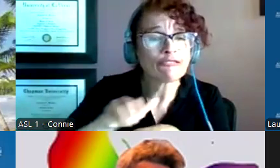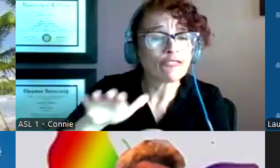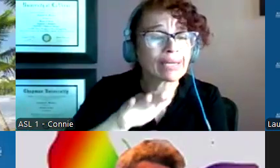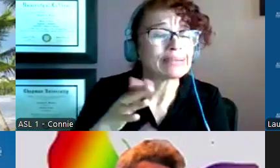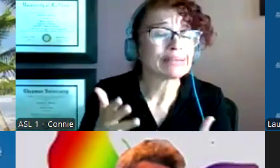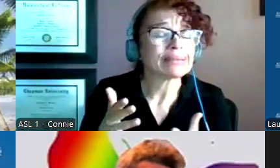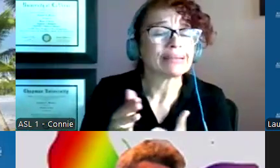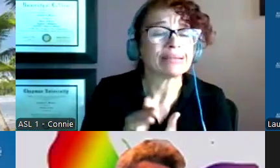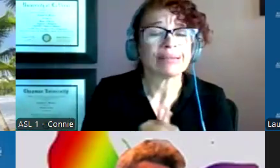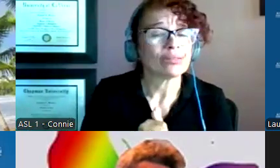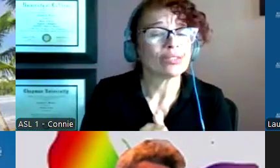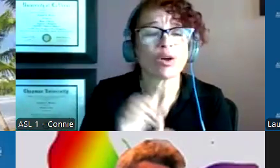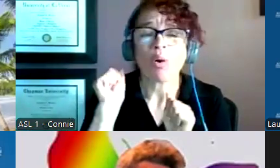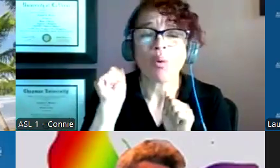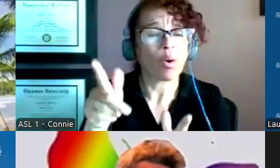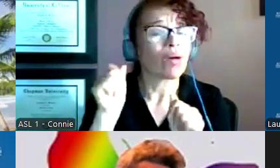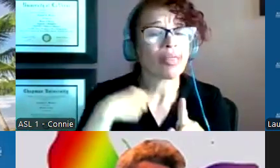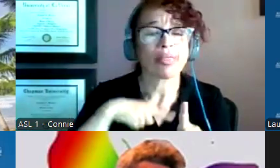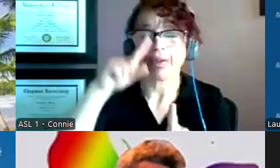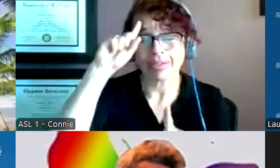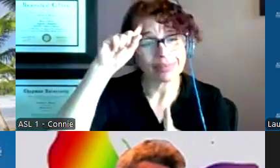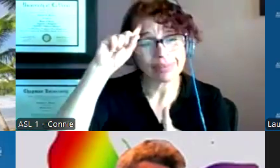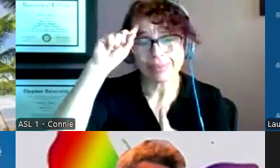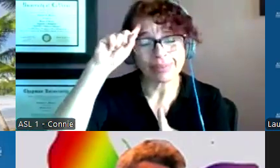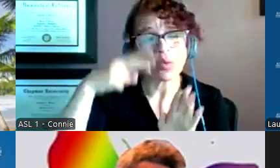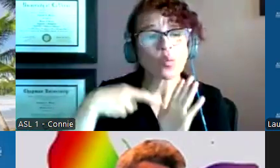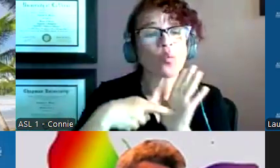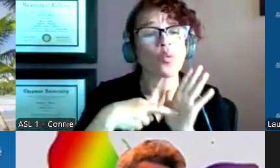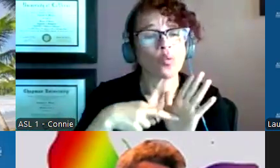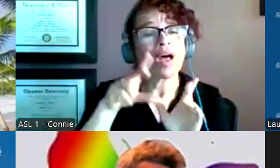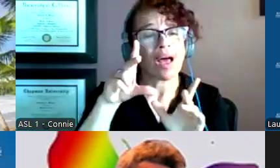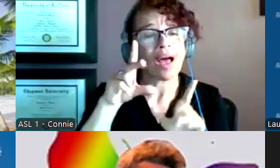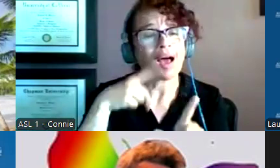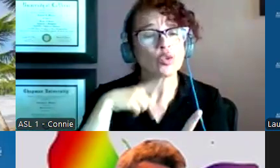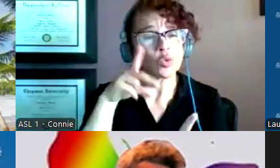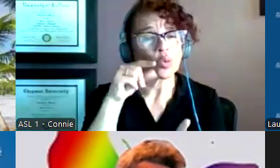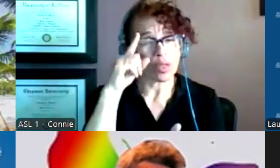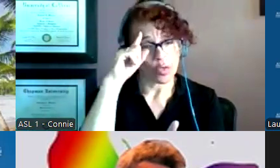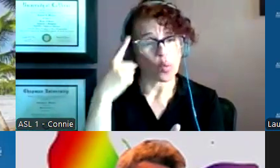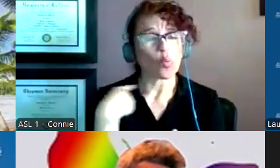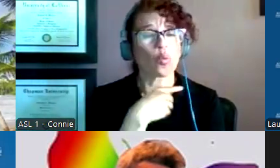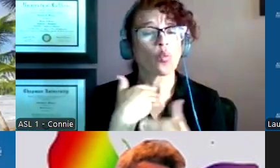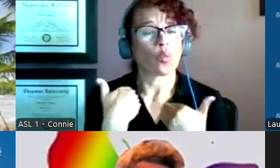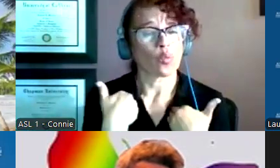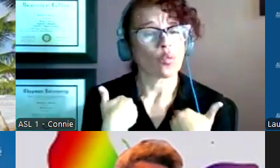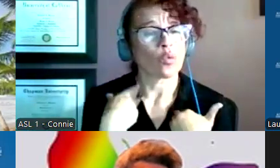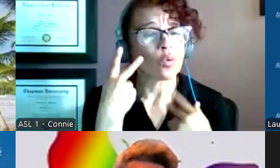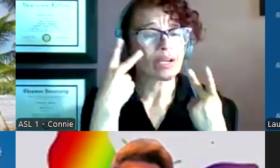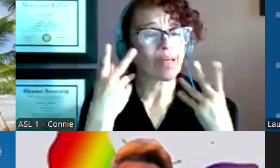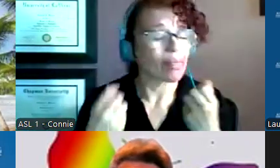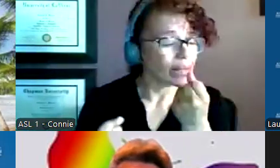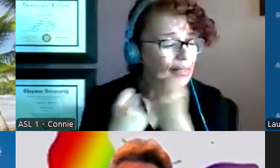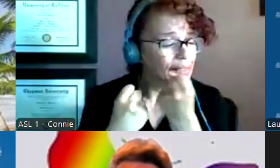I think it's always helpful to call your representative, but I do think we have received a lot of support from